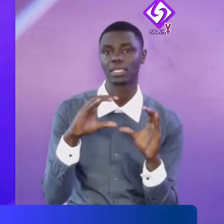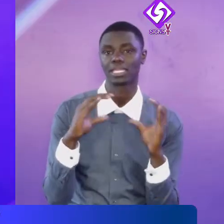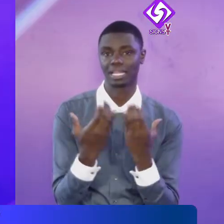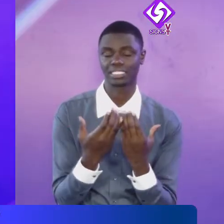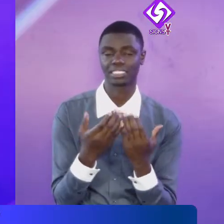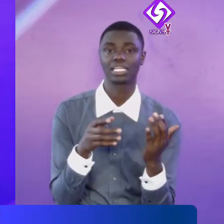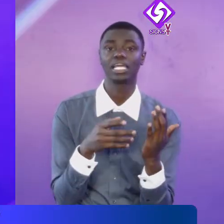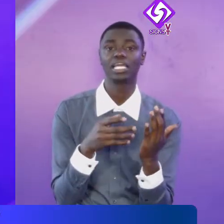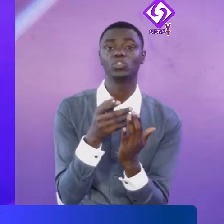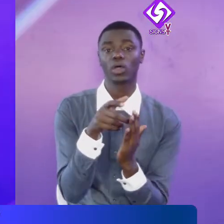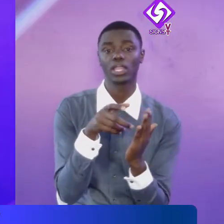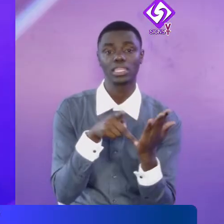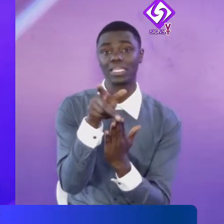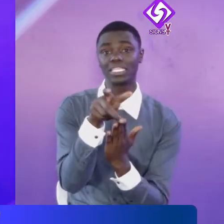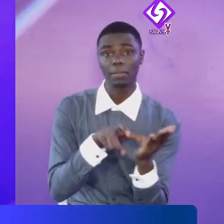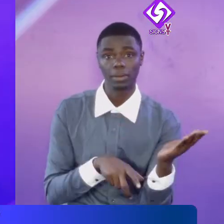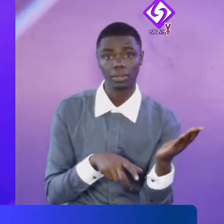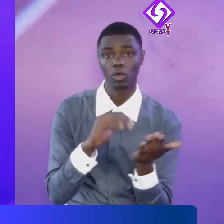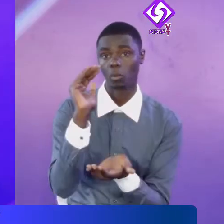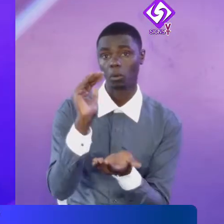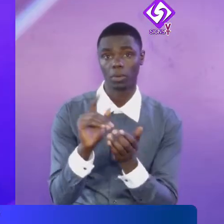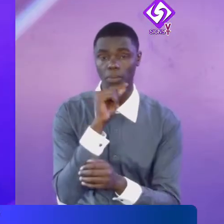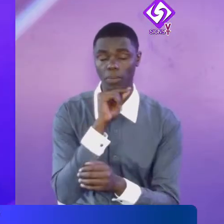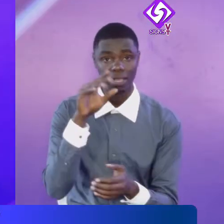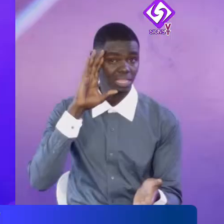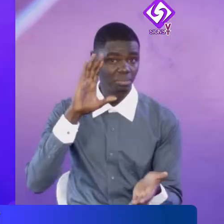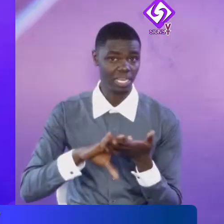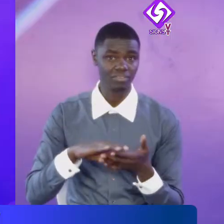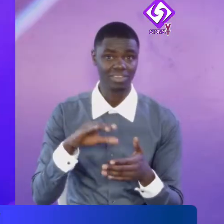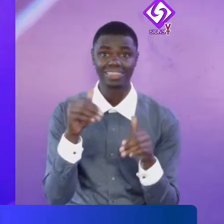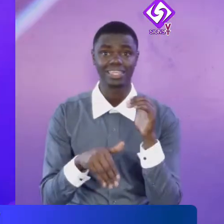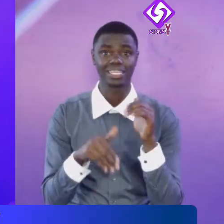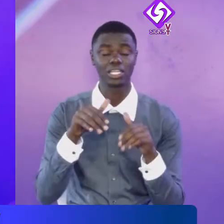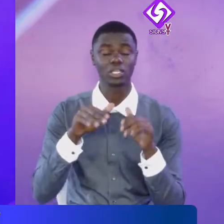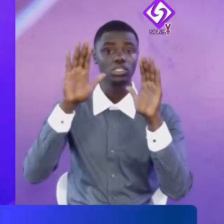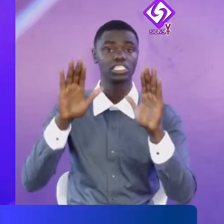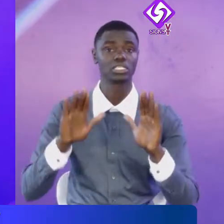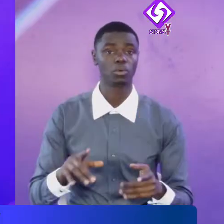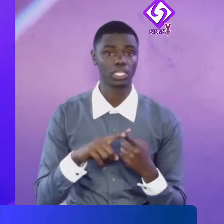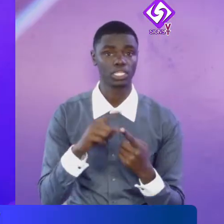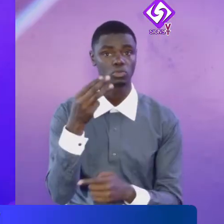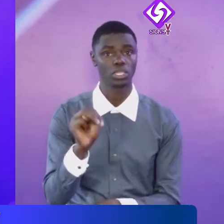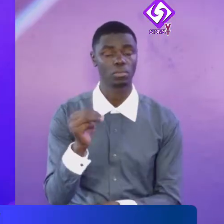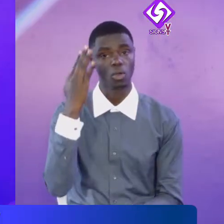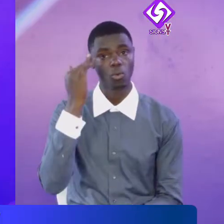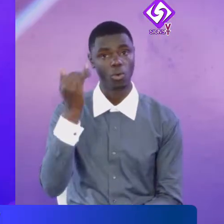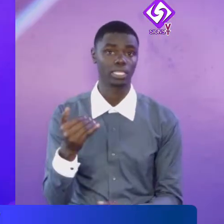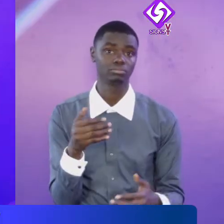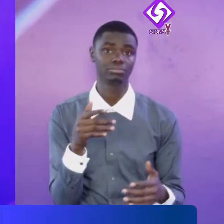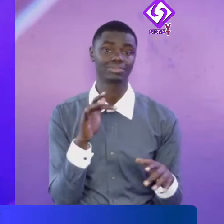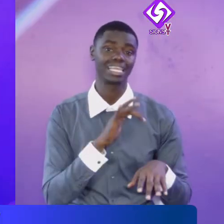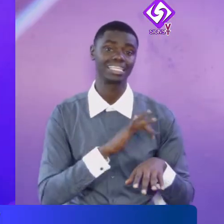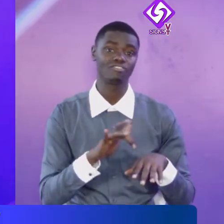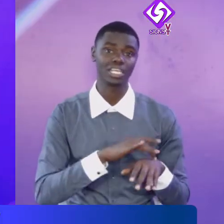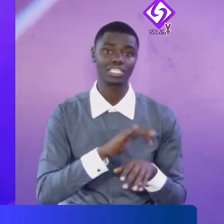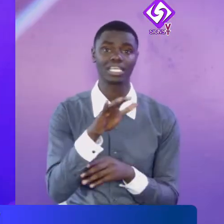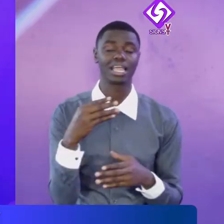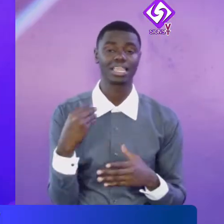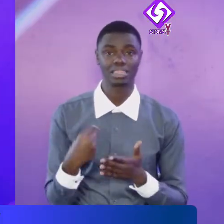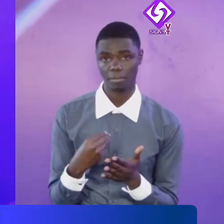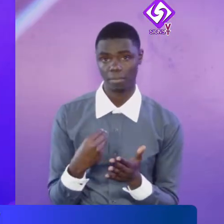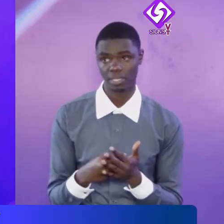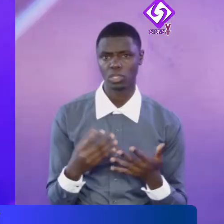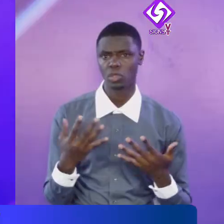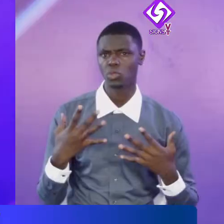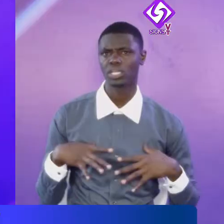pay slip has been touched, they believe that the election matter to them because it touches their wallet. So you could see people in the